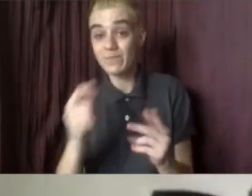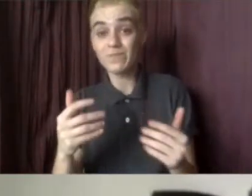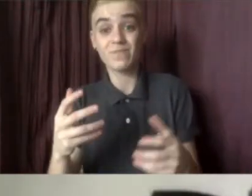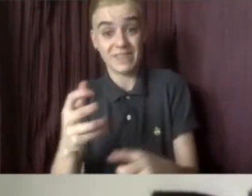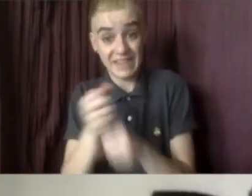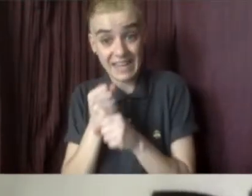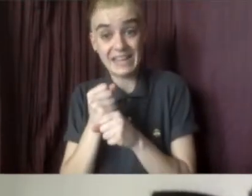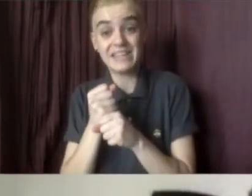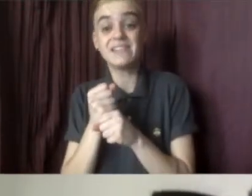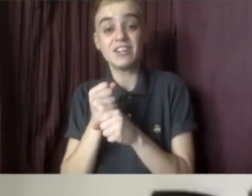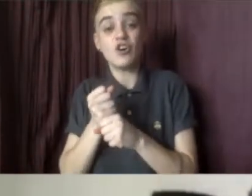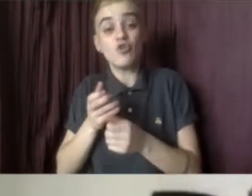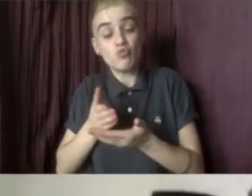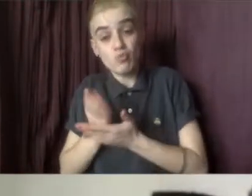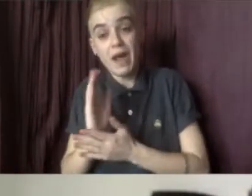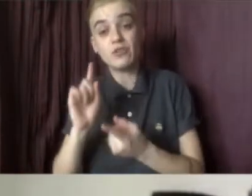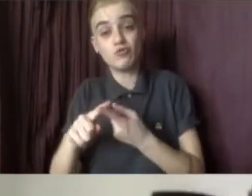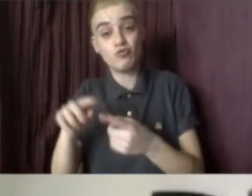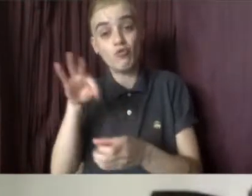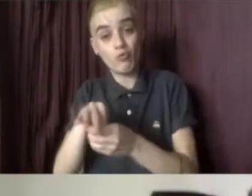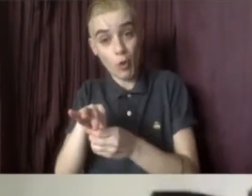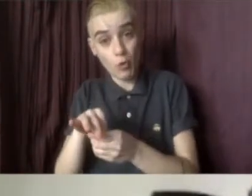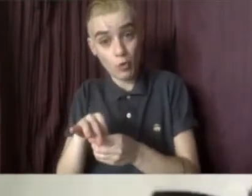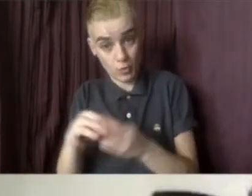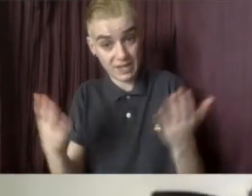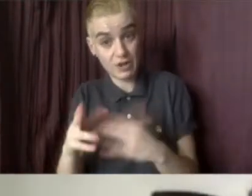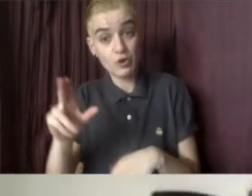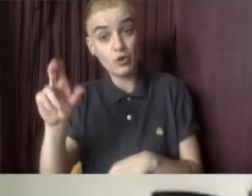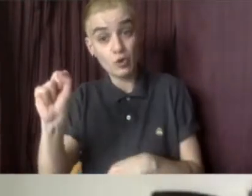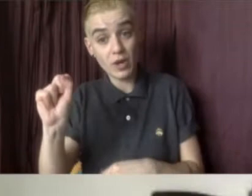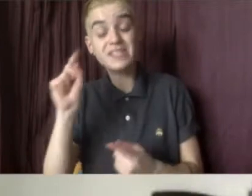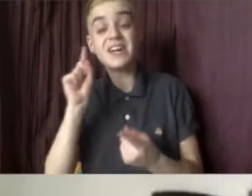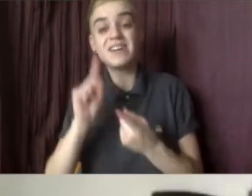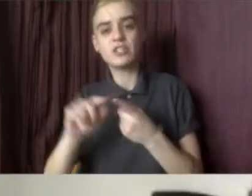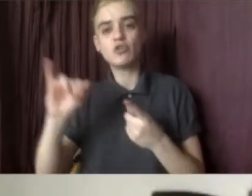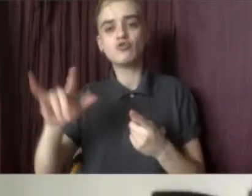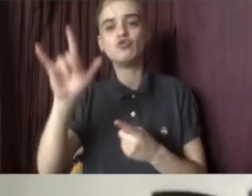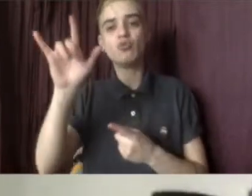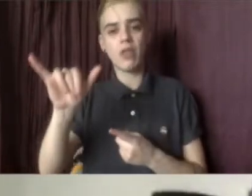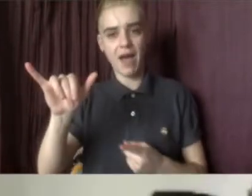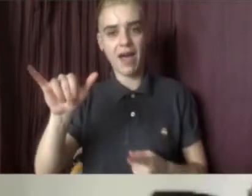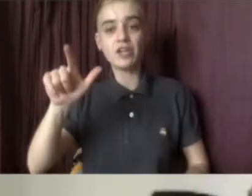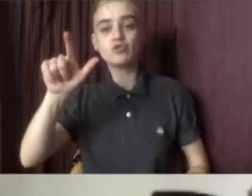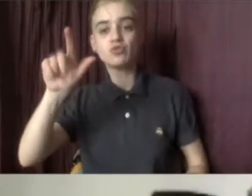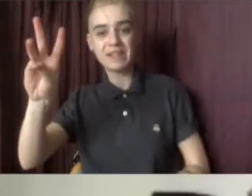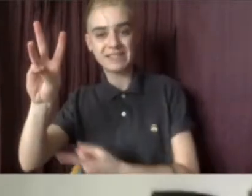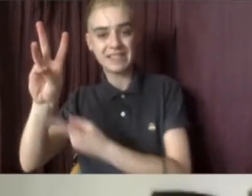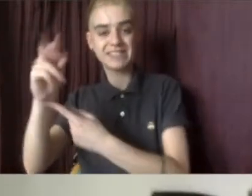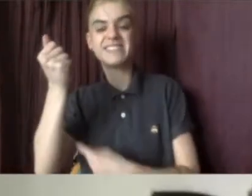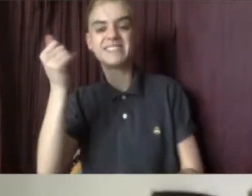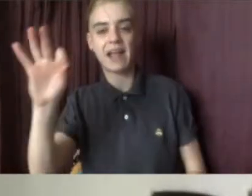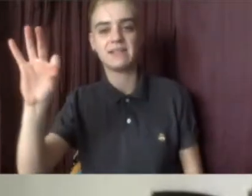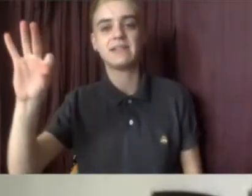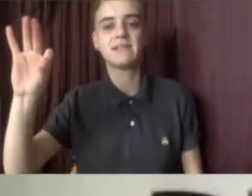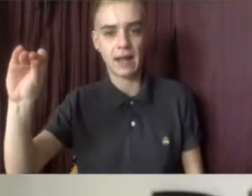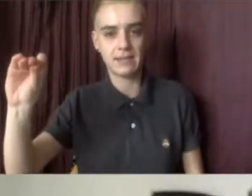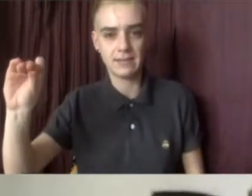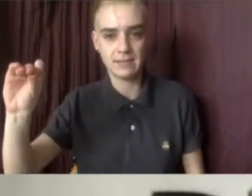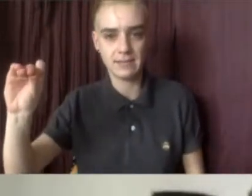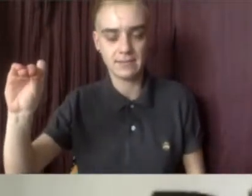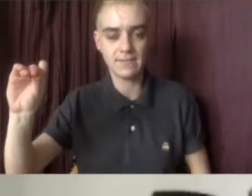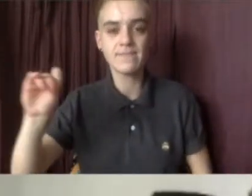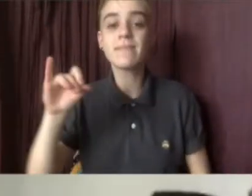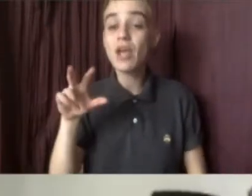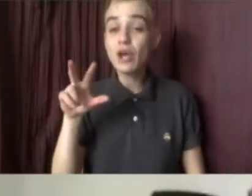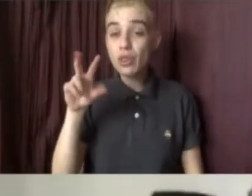in the ADA. Before that, they did not have the right to vote. Even if you were Black in the civil rights, and didn't have the right to